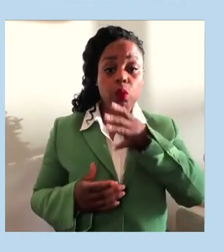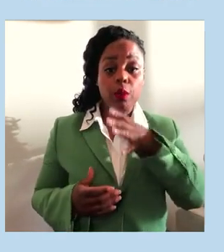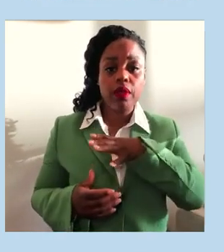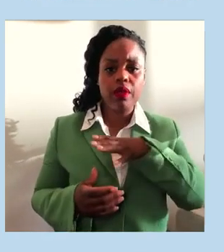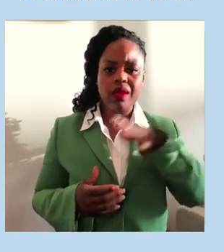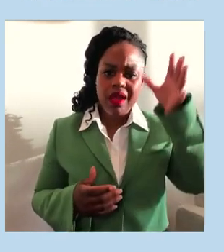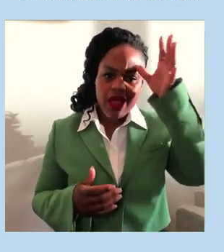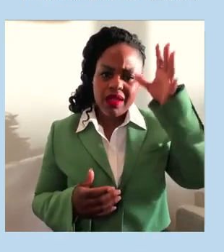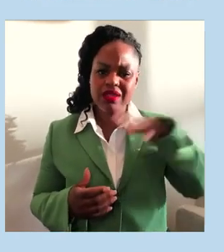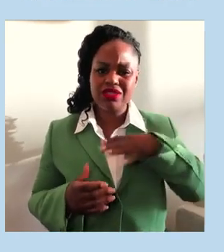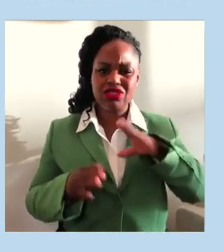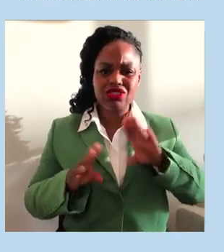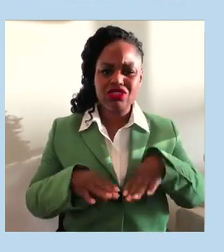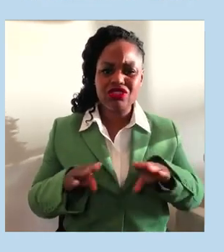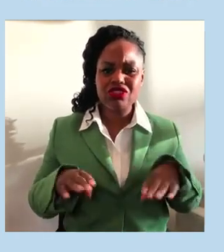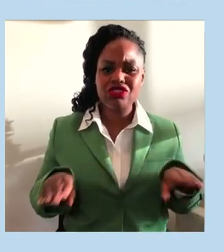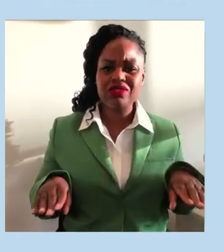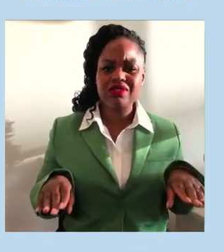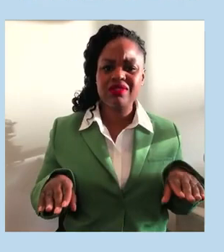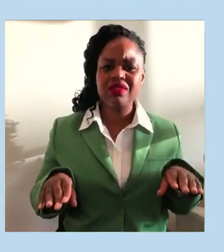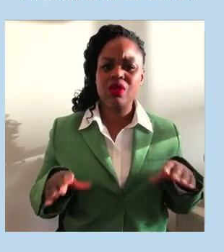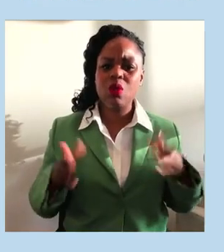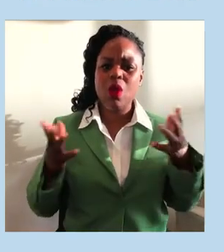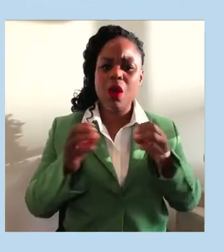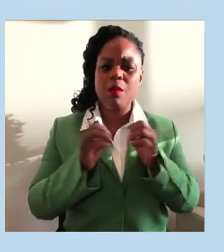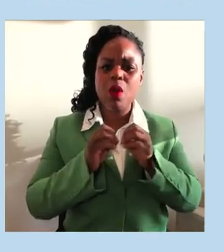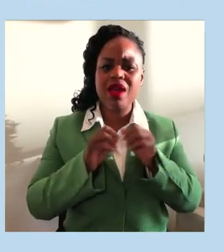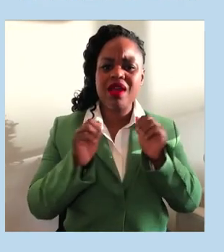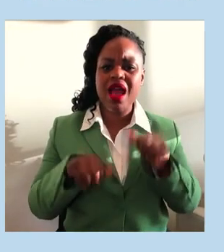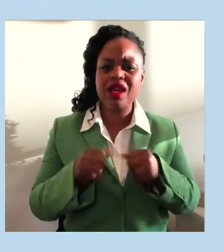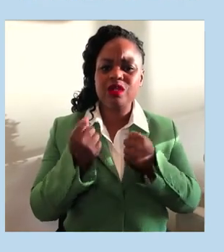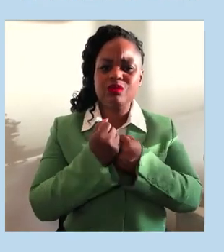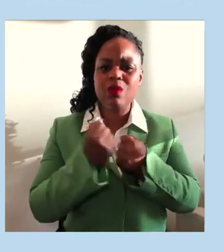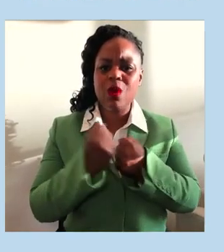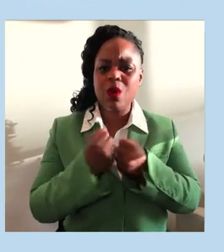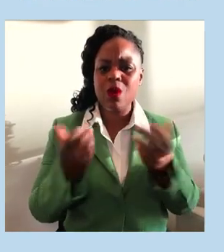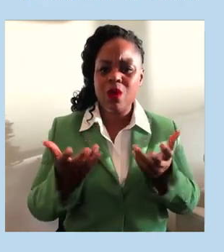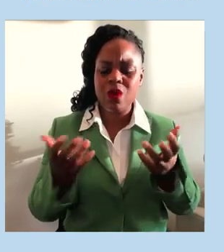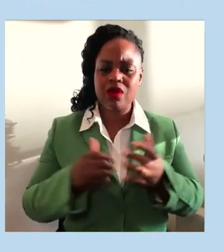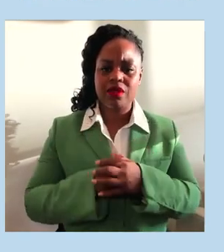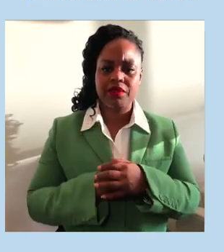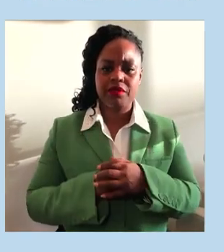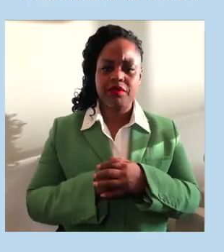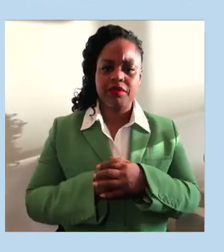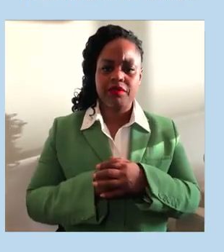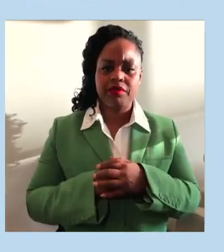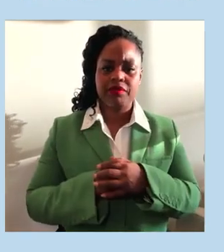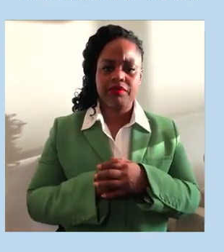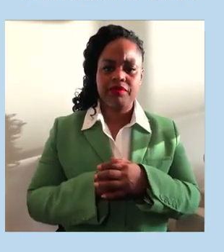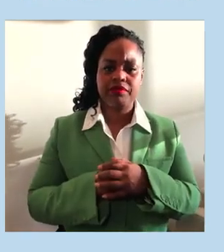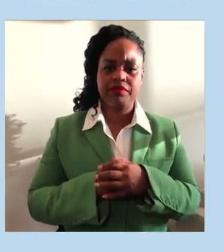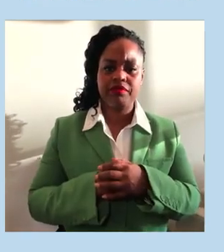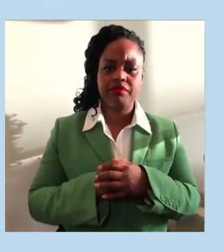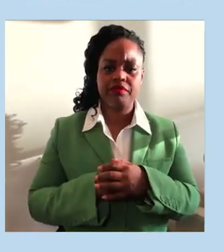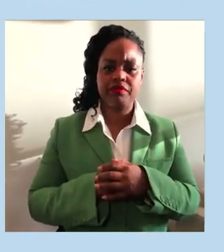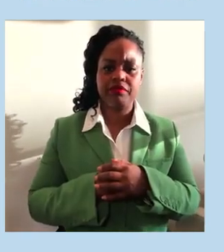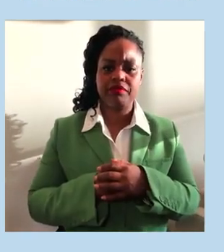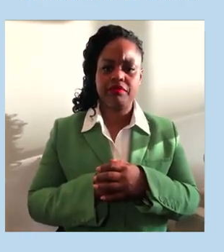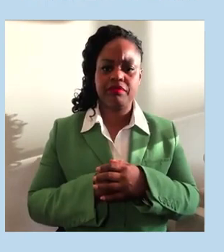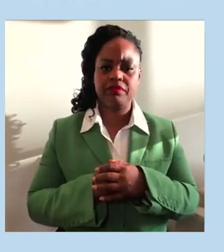the people of Ukraine. The invasion has also revealed the resolve of the Ukrainian